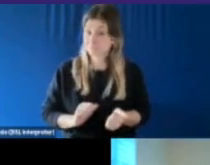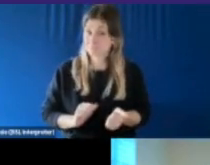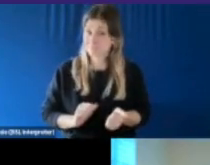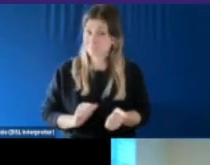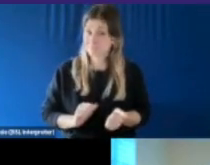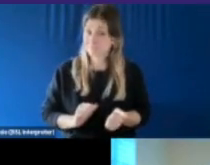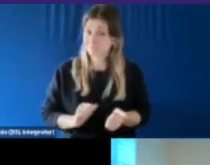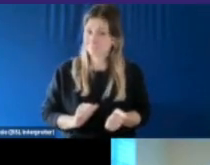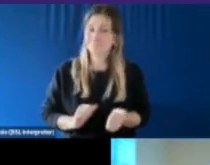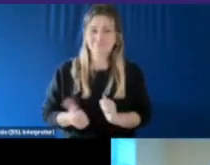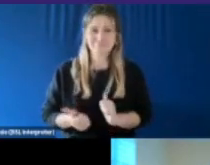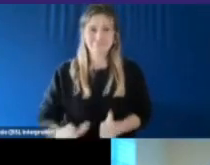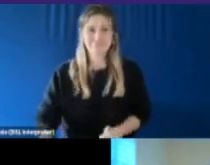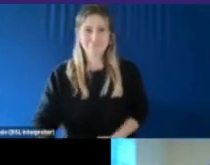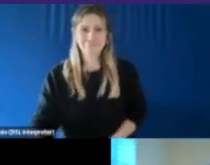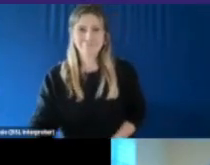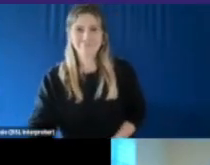45%.